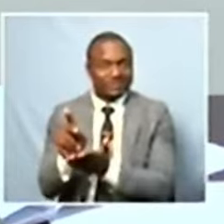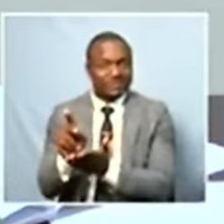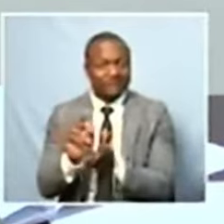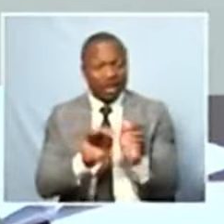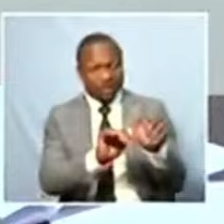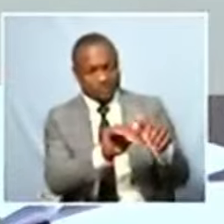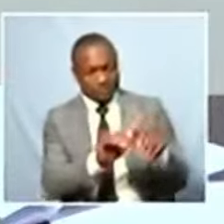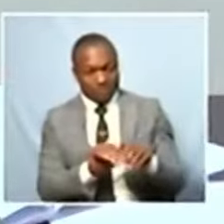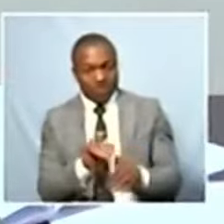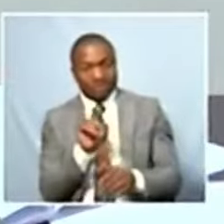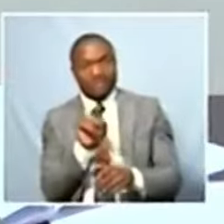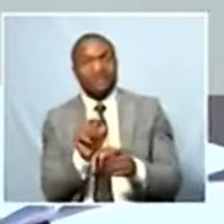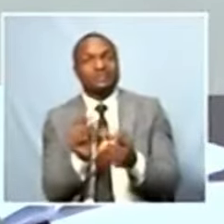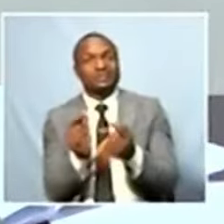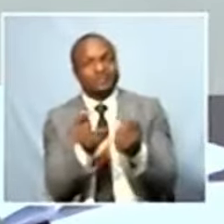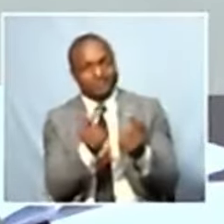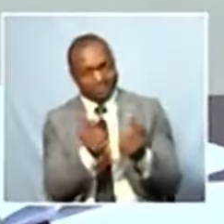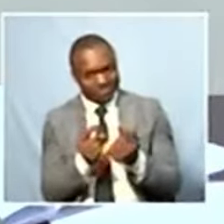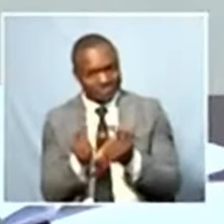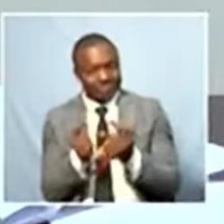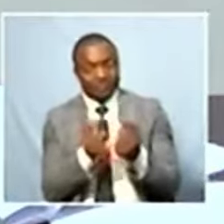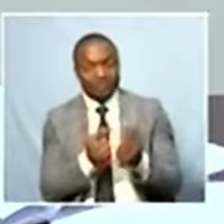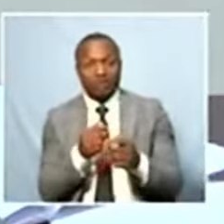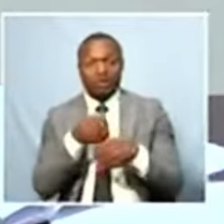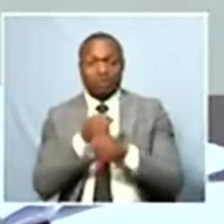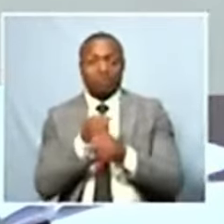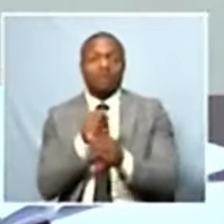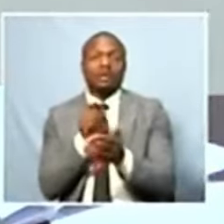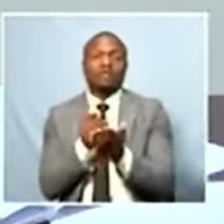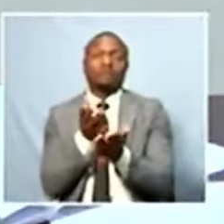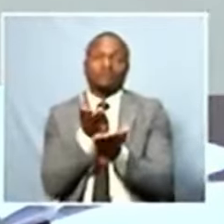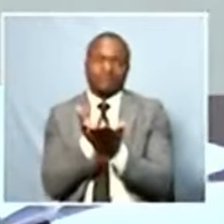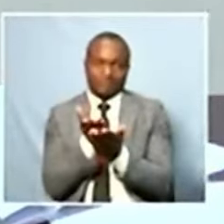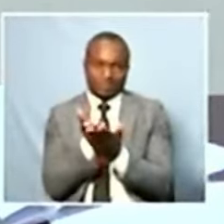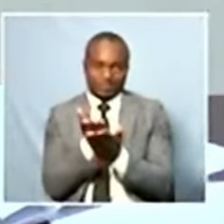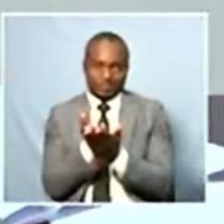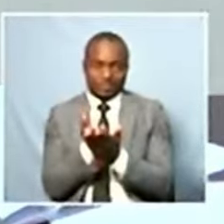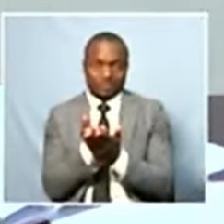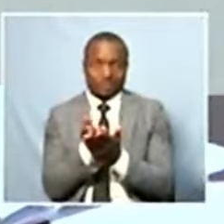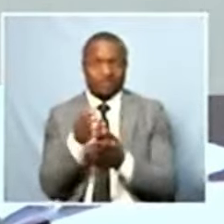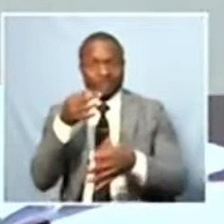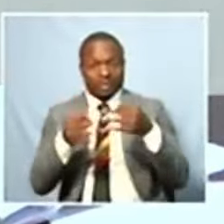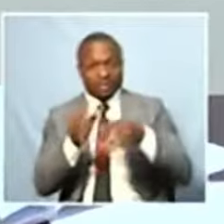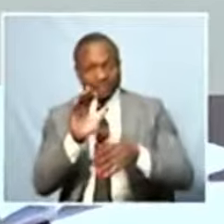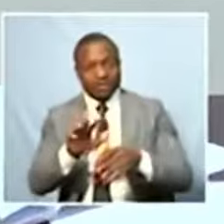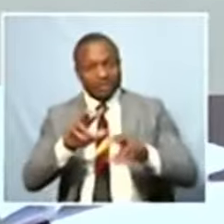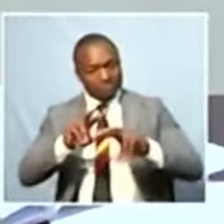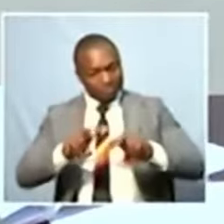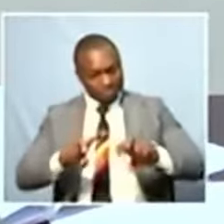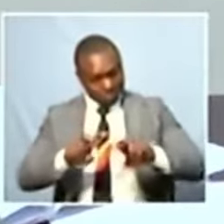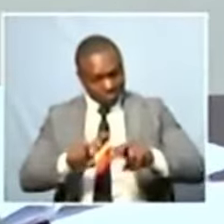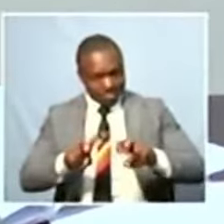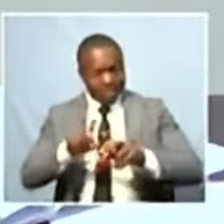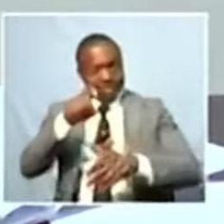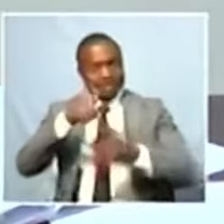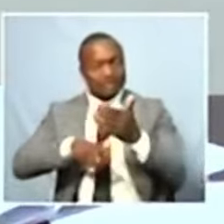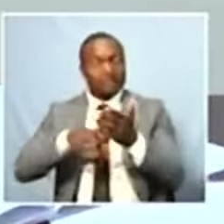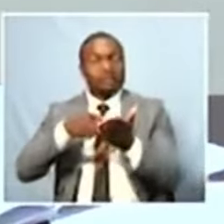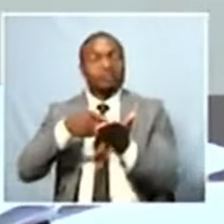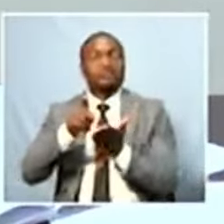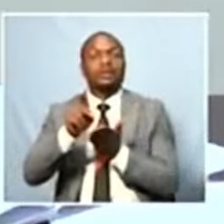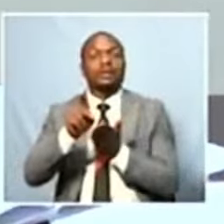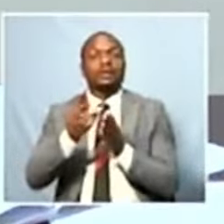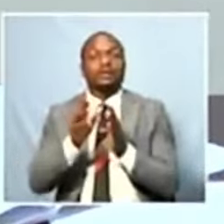avoid that situation, we are making this proposal that when there's an investigation that has been triggered on a taxpayer, we